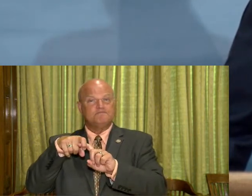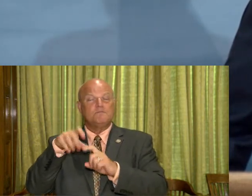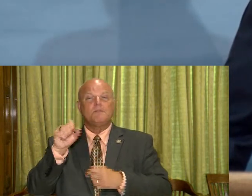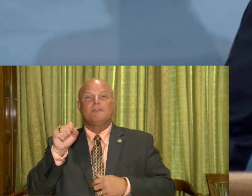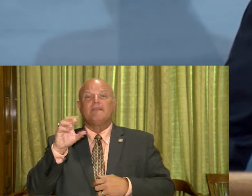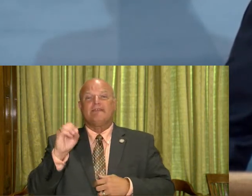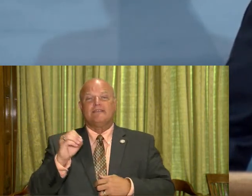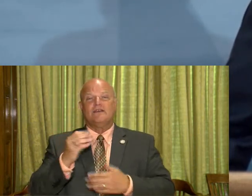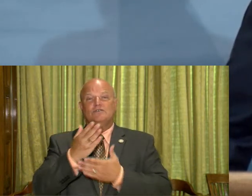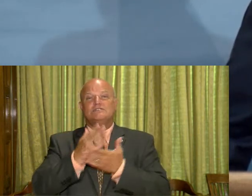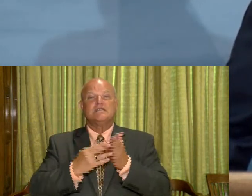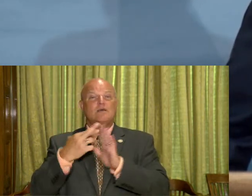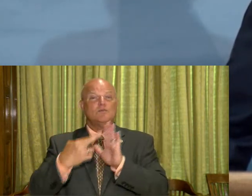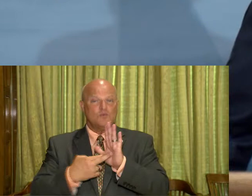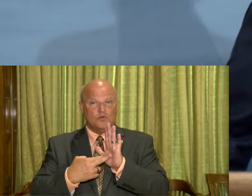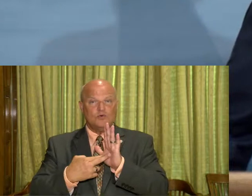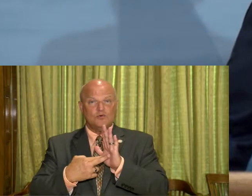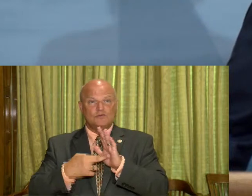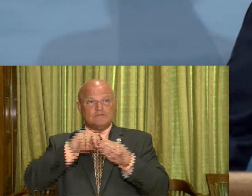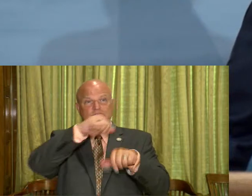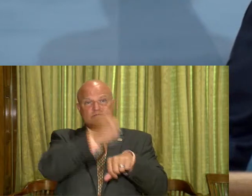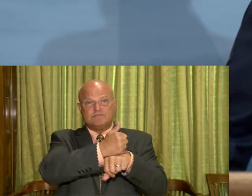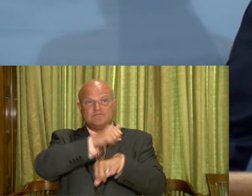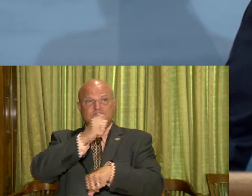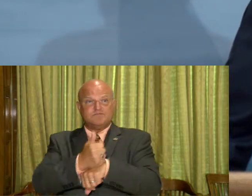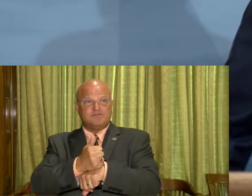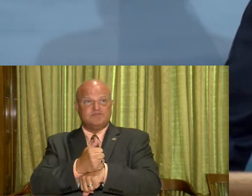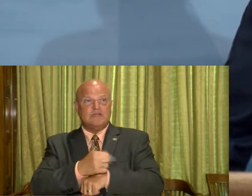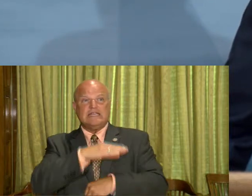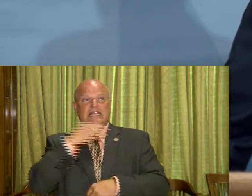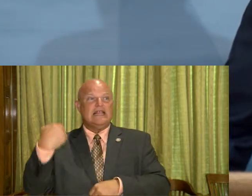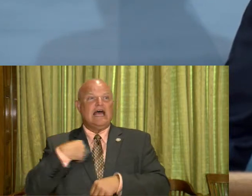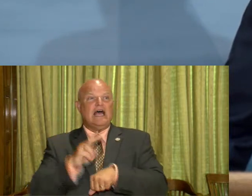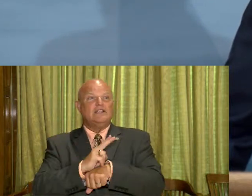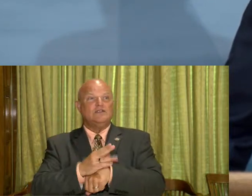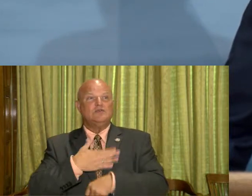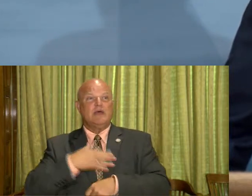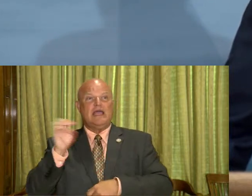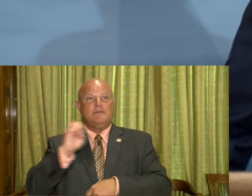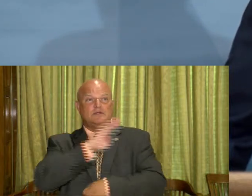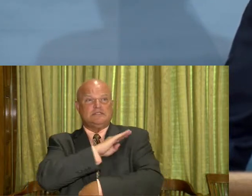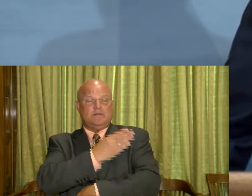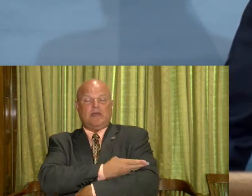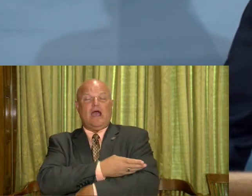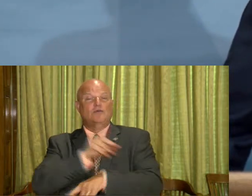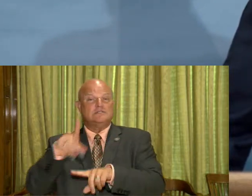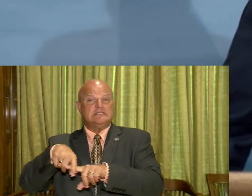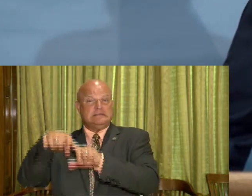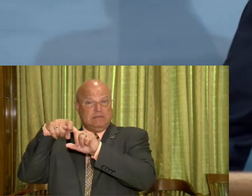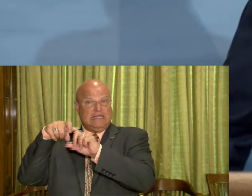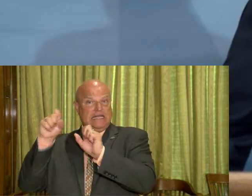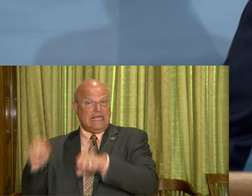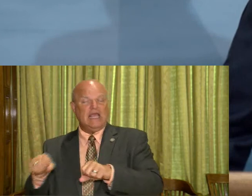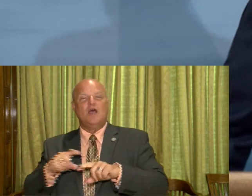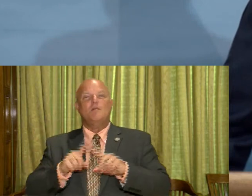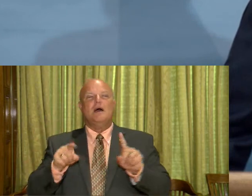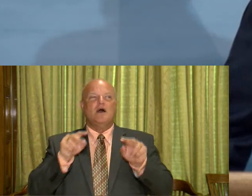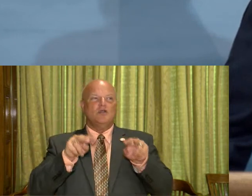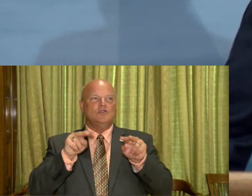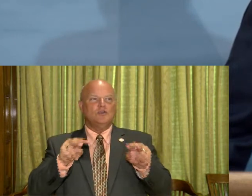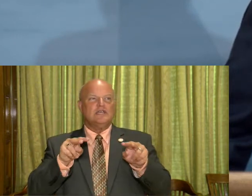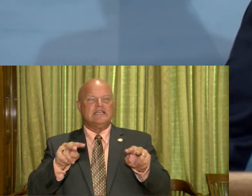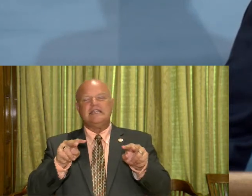And so there's some rules and regulations or deadlines that I can use my emergency powers to suspend. But whenever you're looking